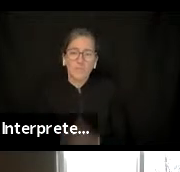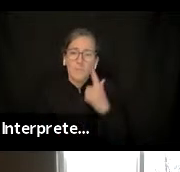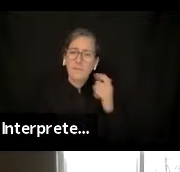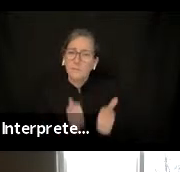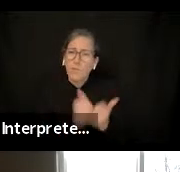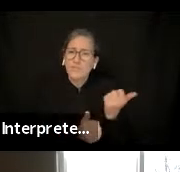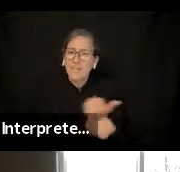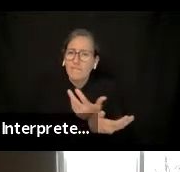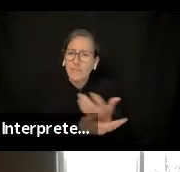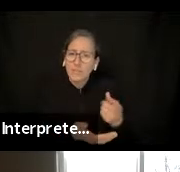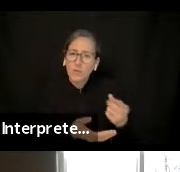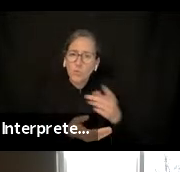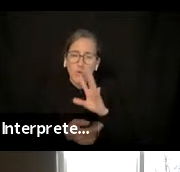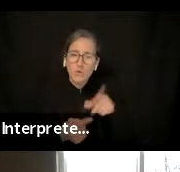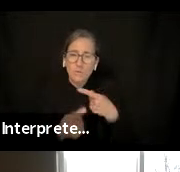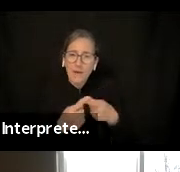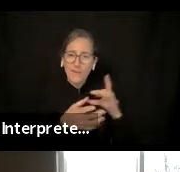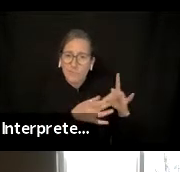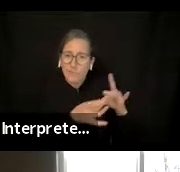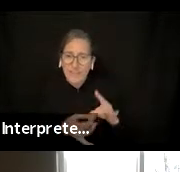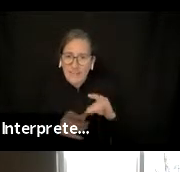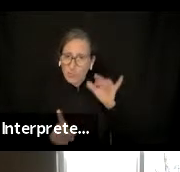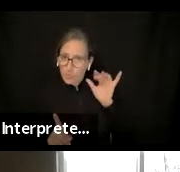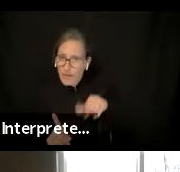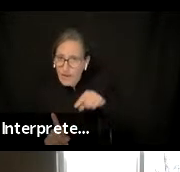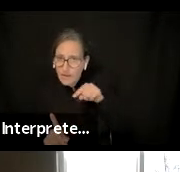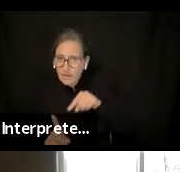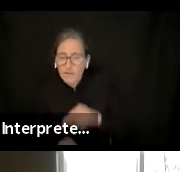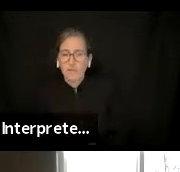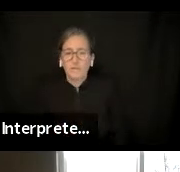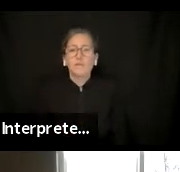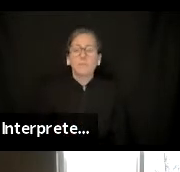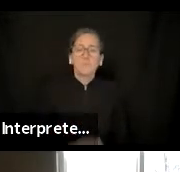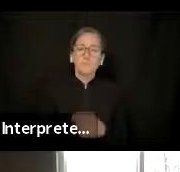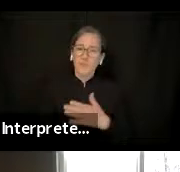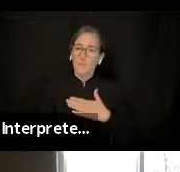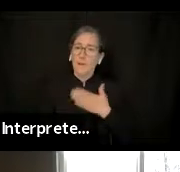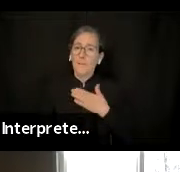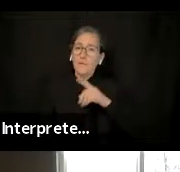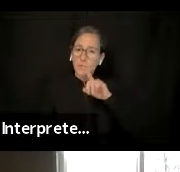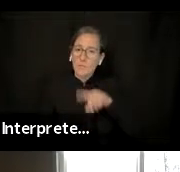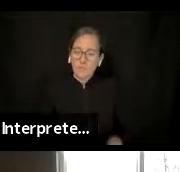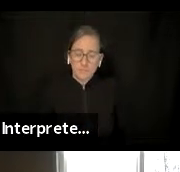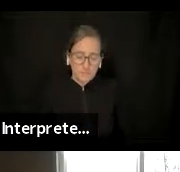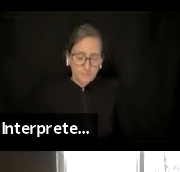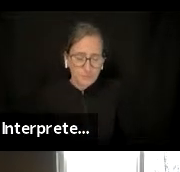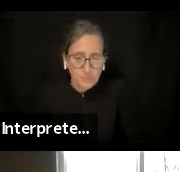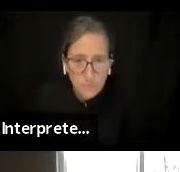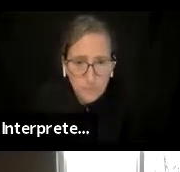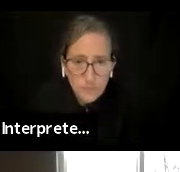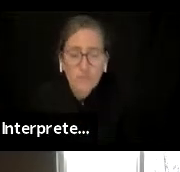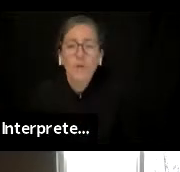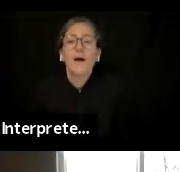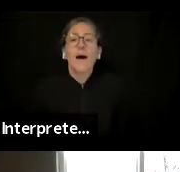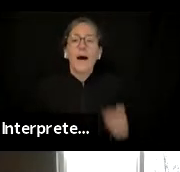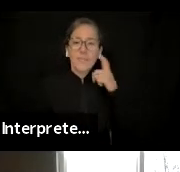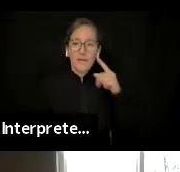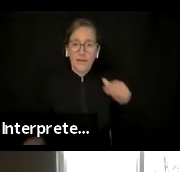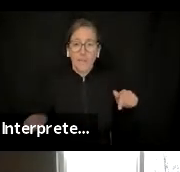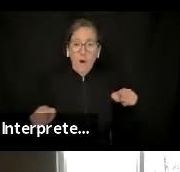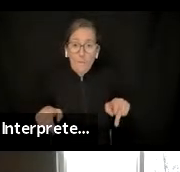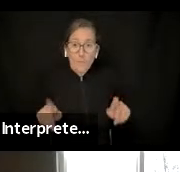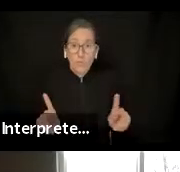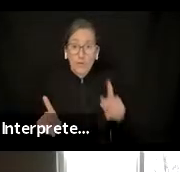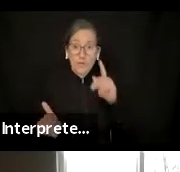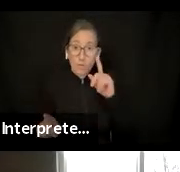I'm happy to take that question. I think that the opportunity that this commission has is you get